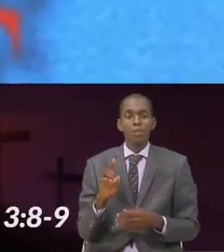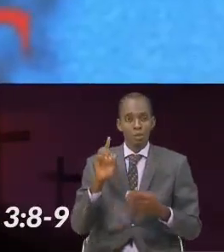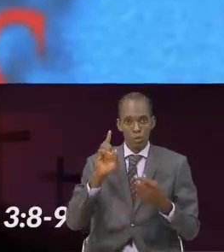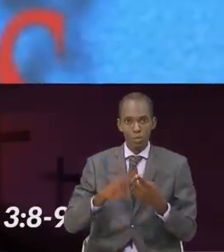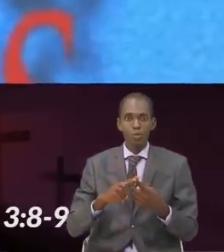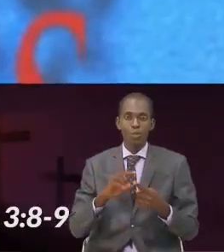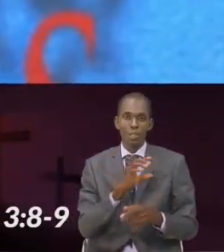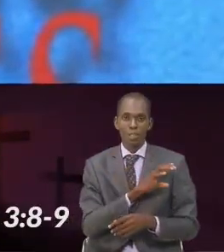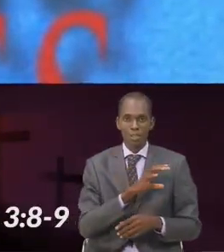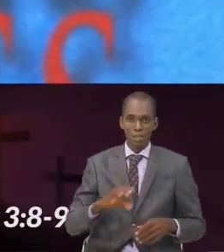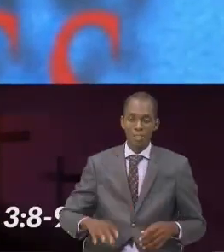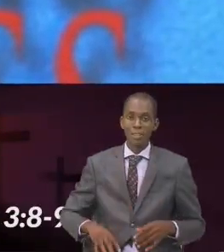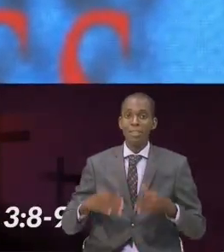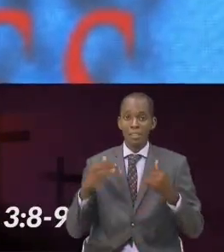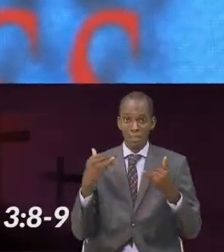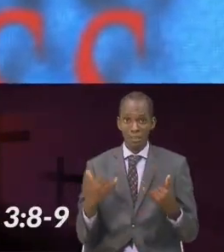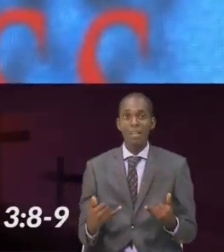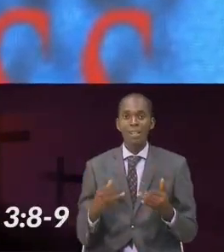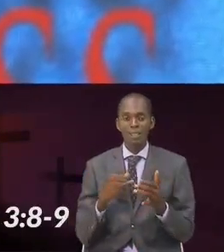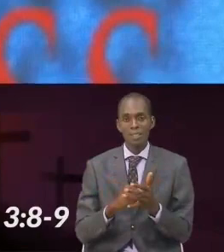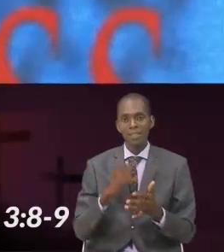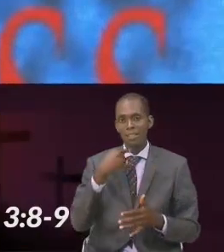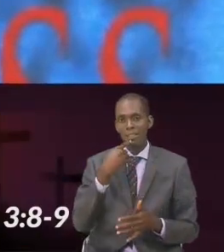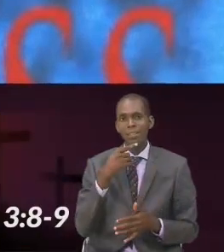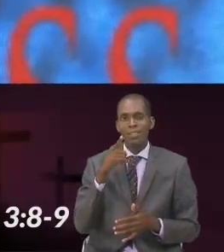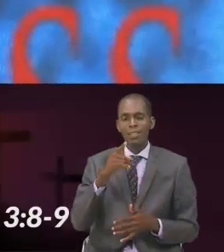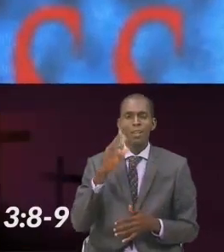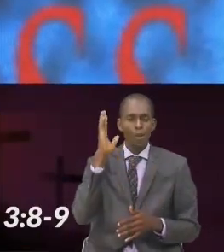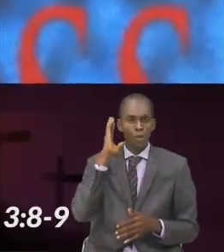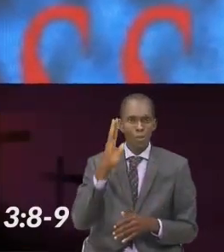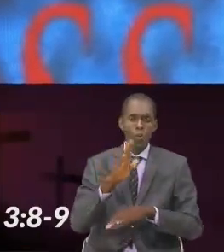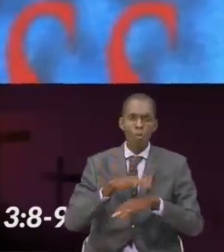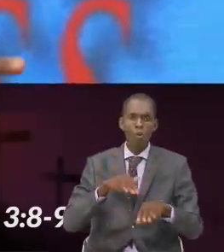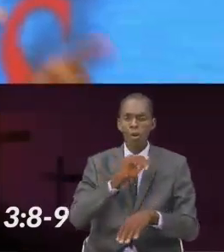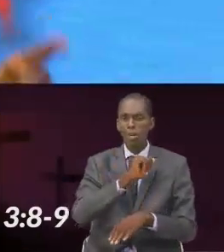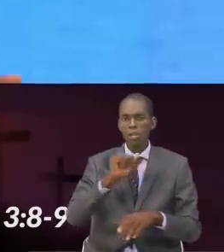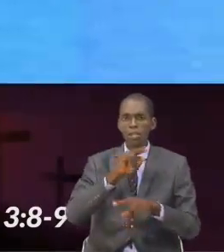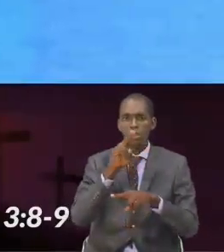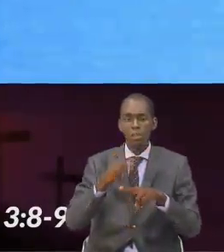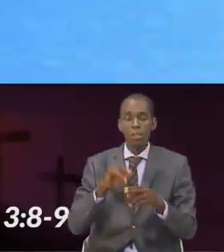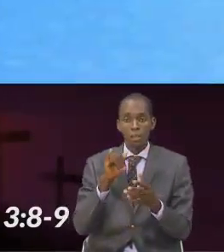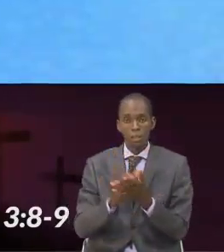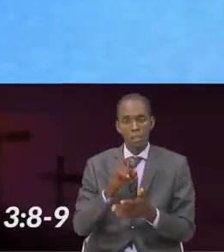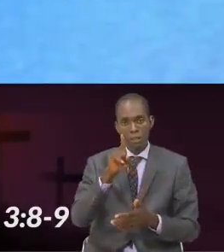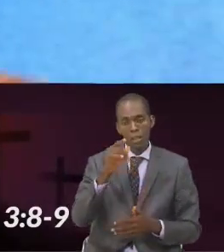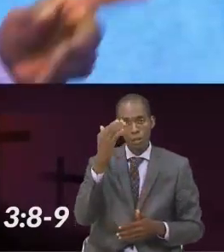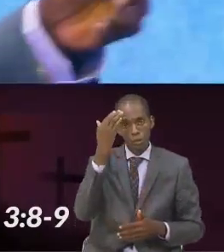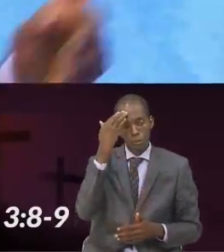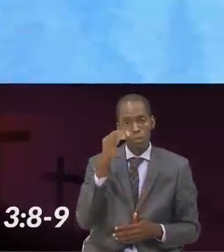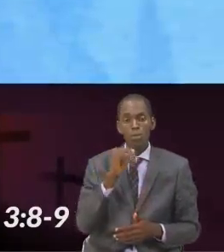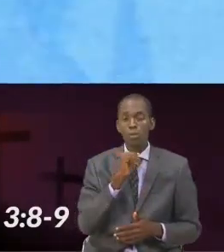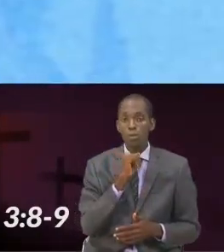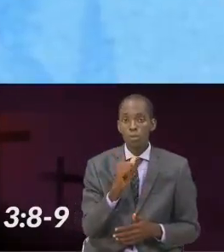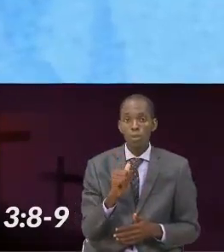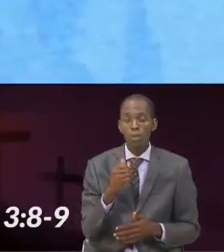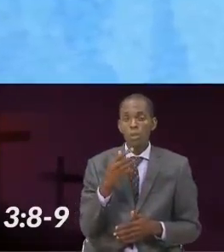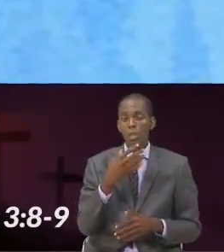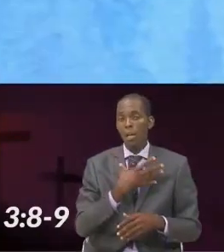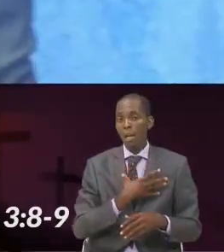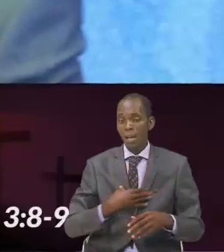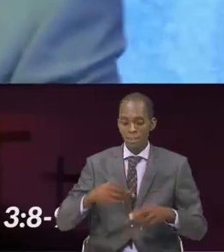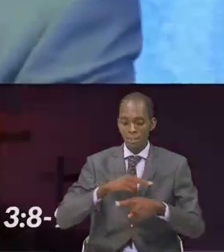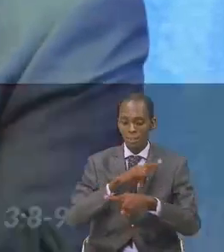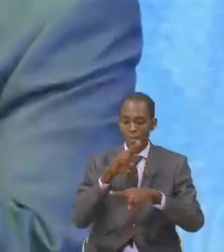that was not connected, converted to Christ. Now it says, thou shalt call a nation